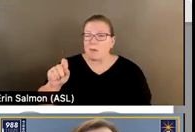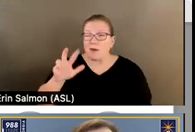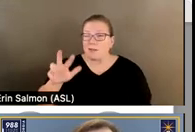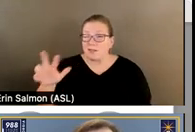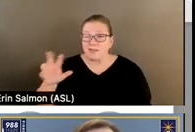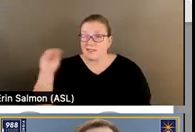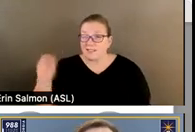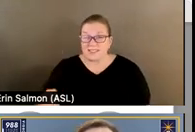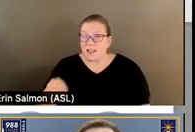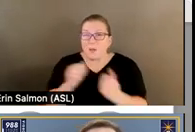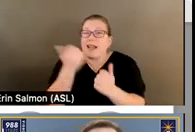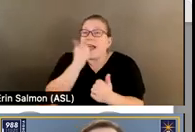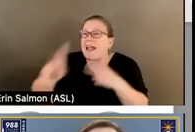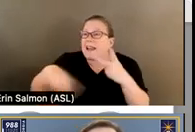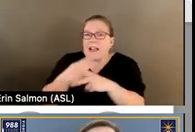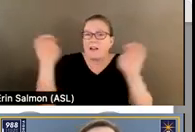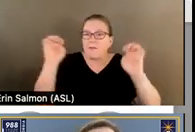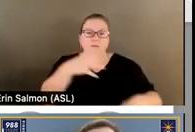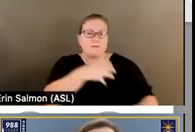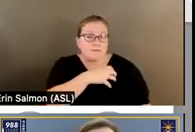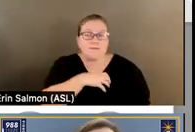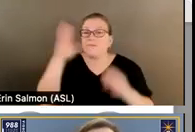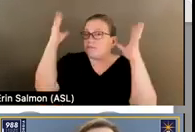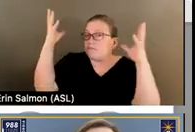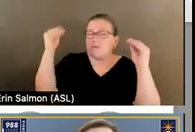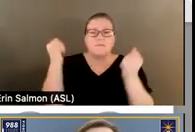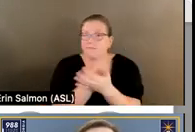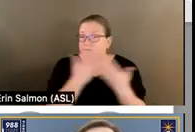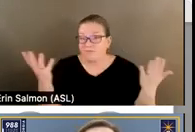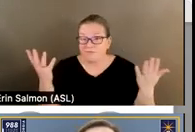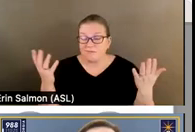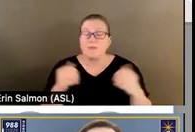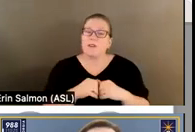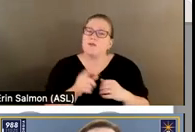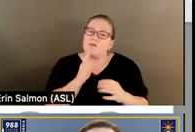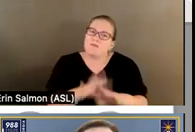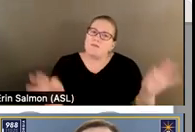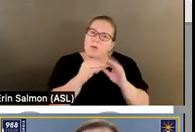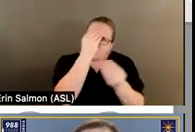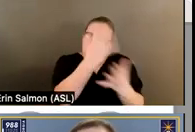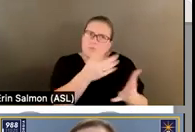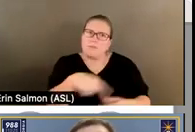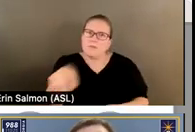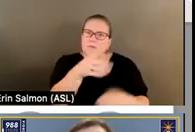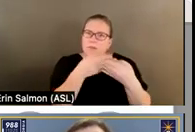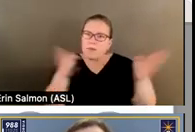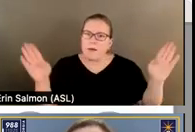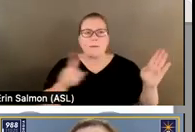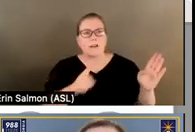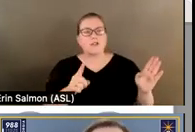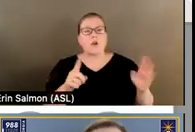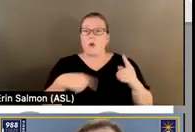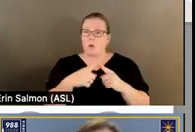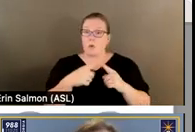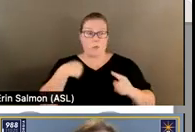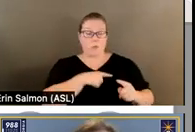emergency responder. It's important that we let the public know so that we can continue to ensure folks that when you dial 988,